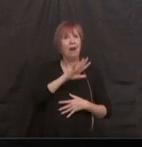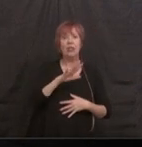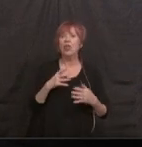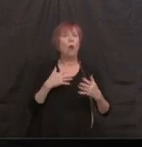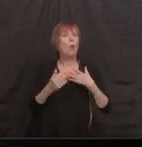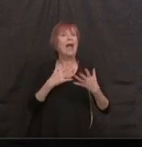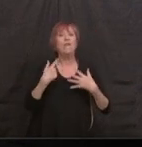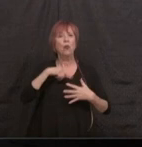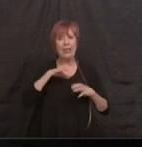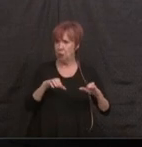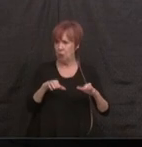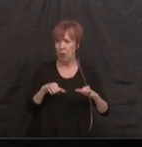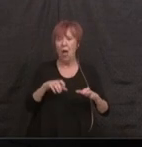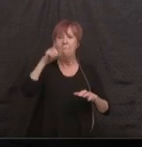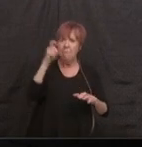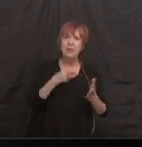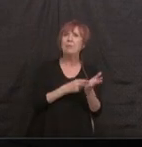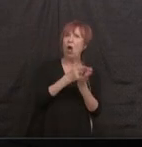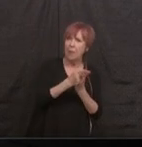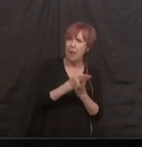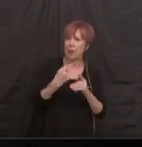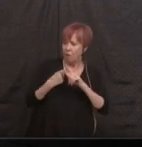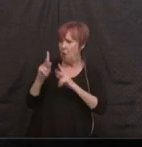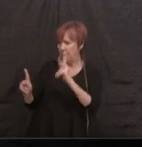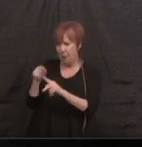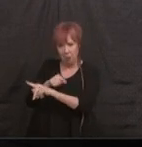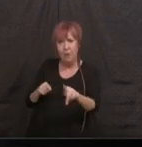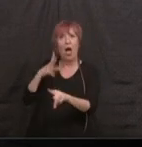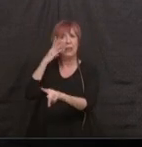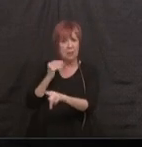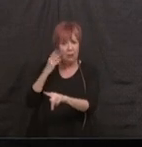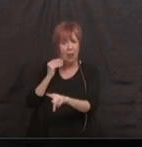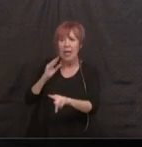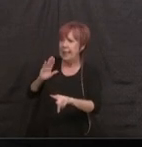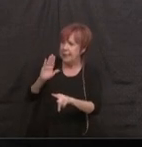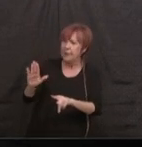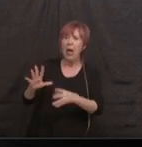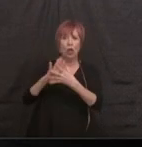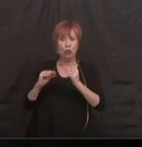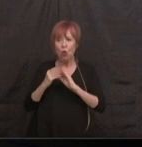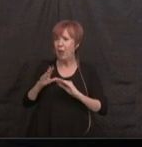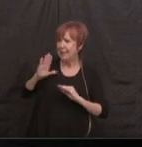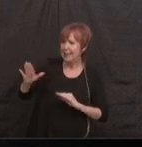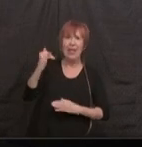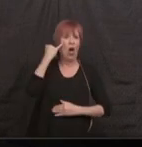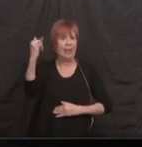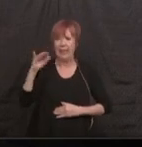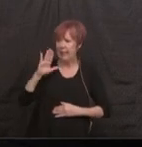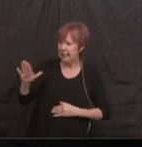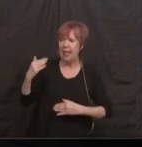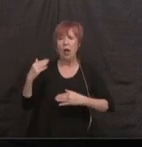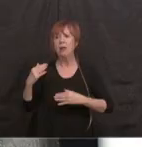long as it's an authentic story coming from the people that are ultimately responsible for the idea, I think it's critical.